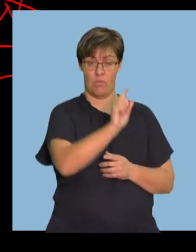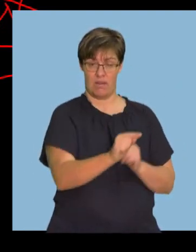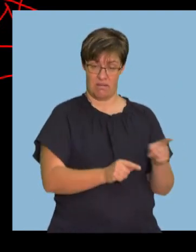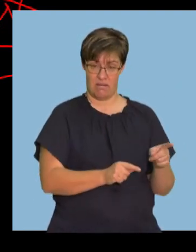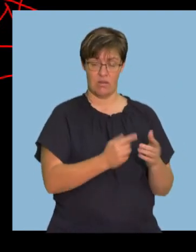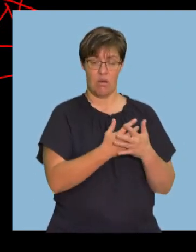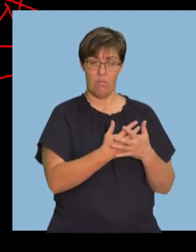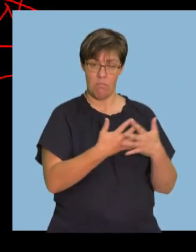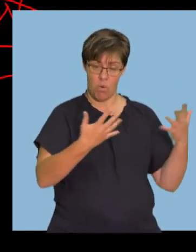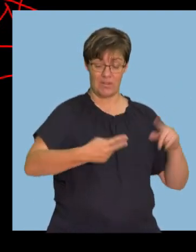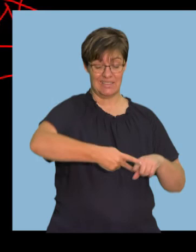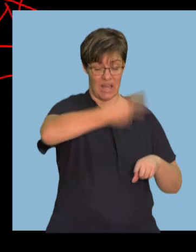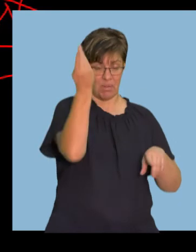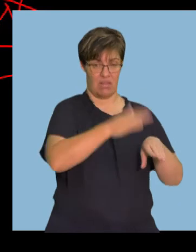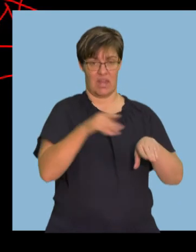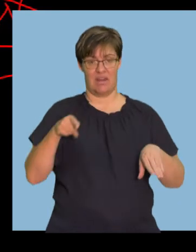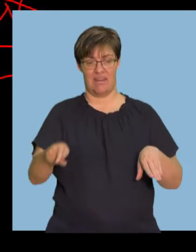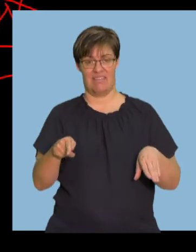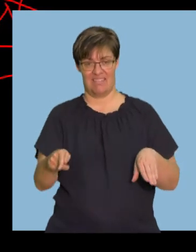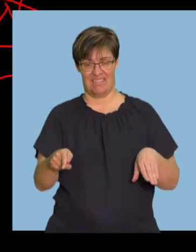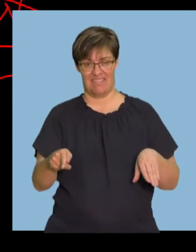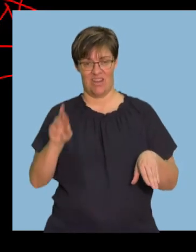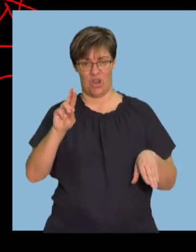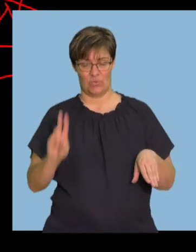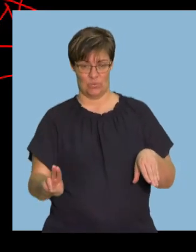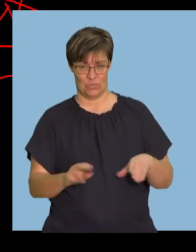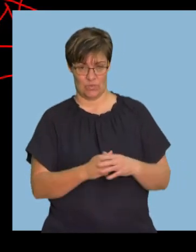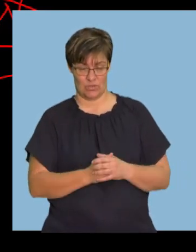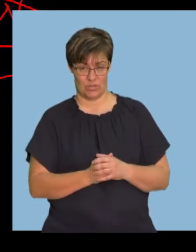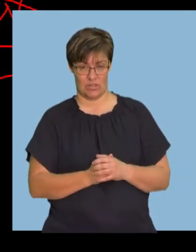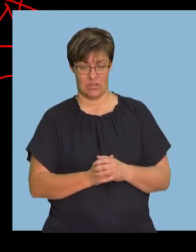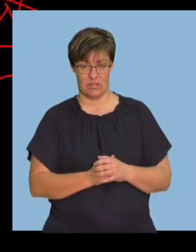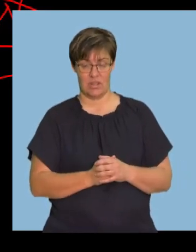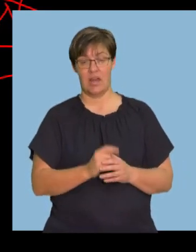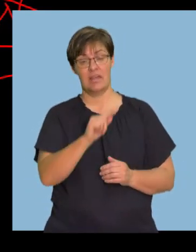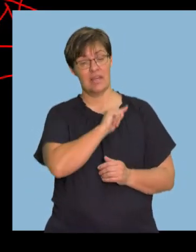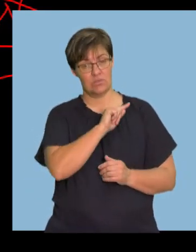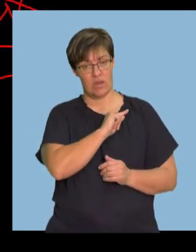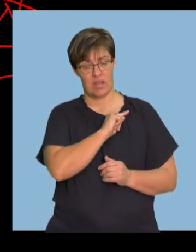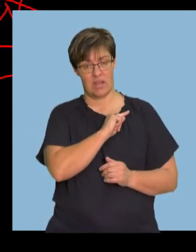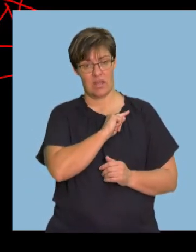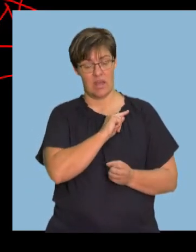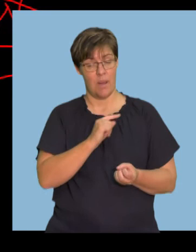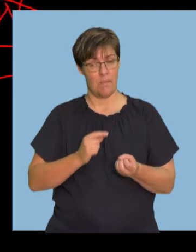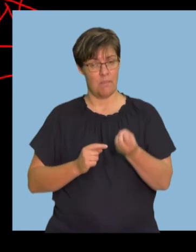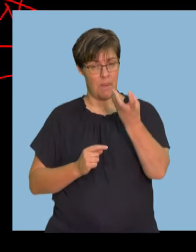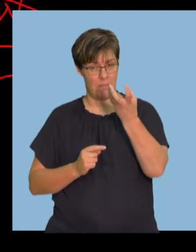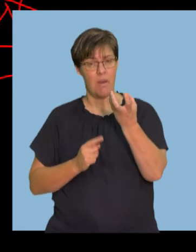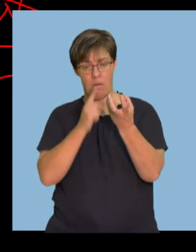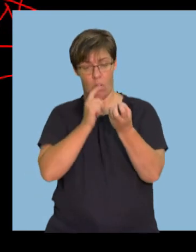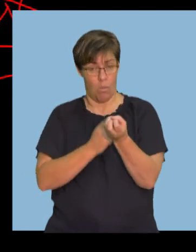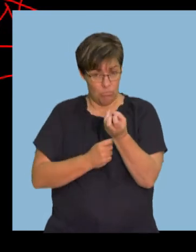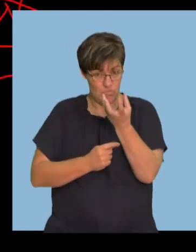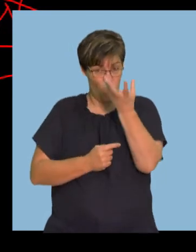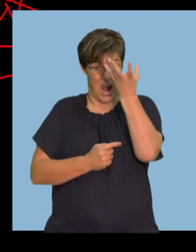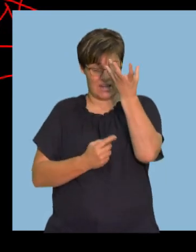P1 is actually greater or double that of R2. So as a result, that's why bulb 1 appears